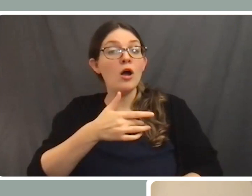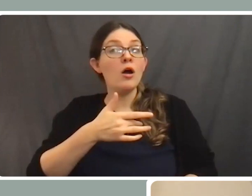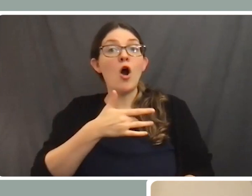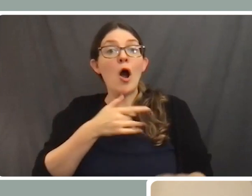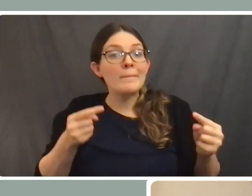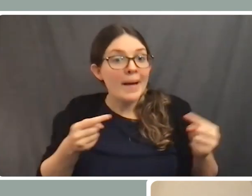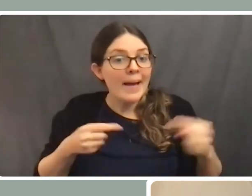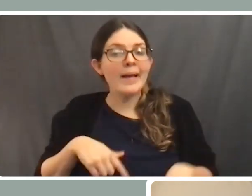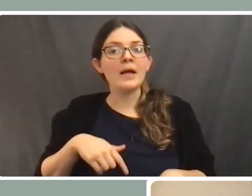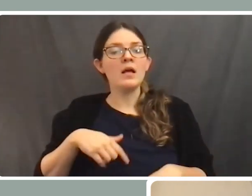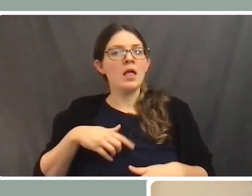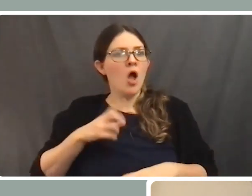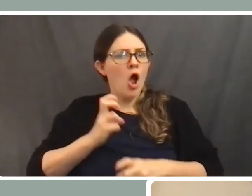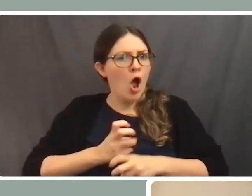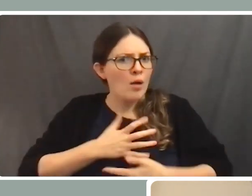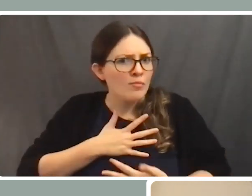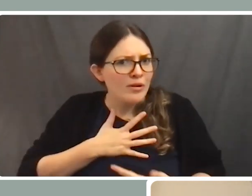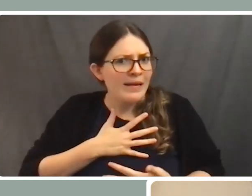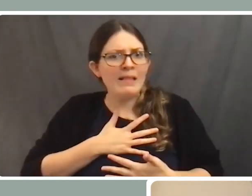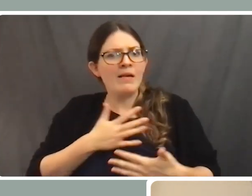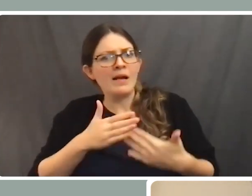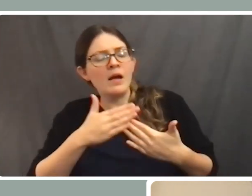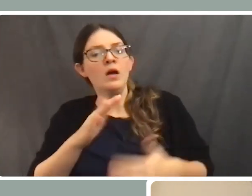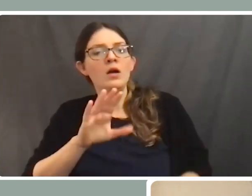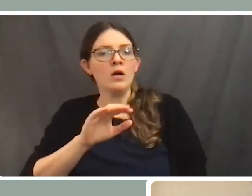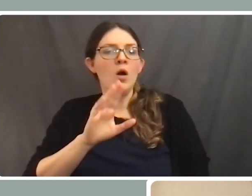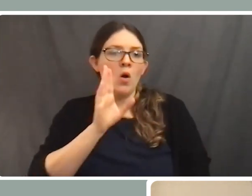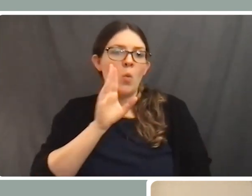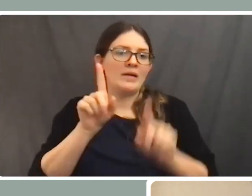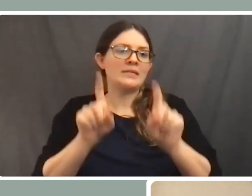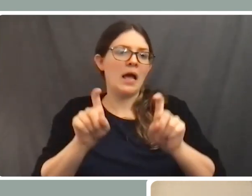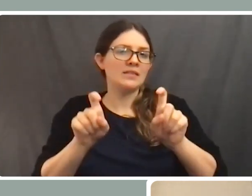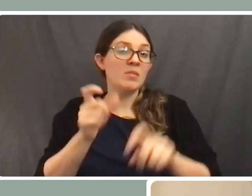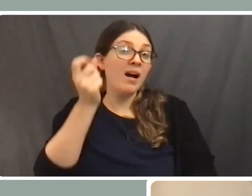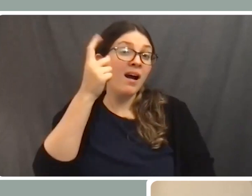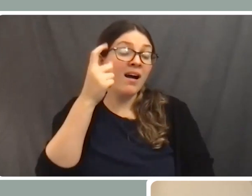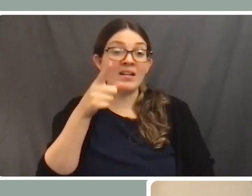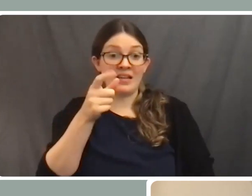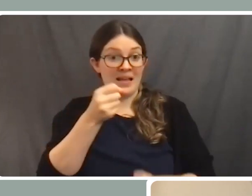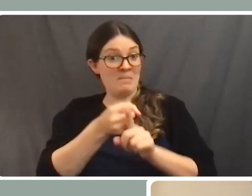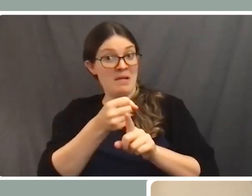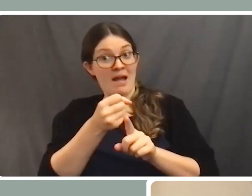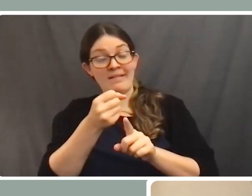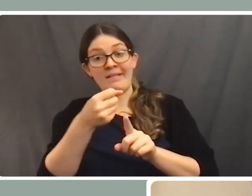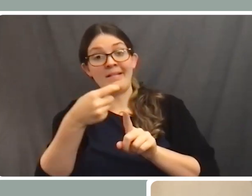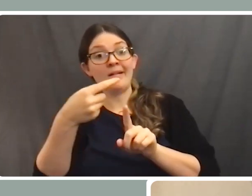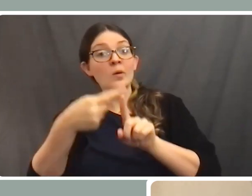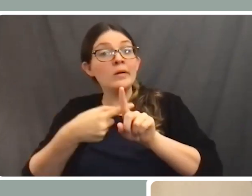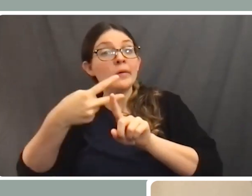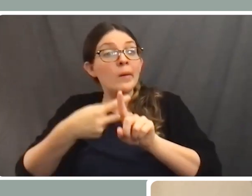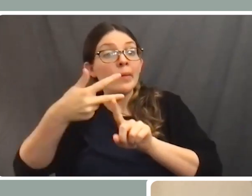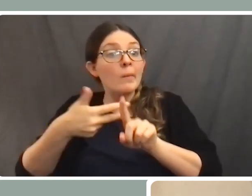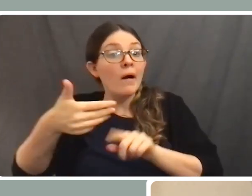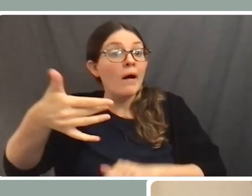like a long-term side effect that impacts women months or years later. And that's been looked at very carefully in